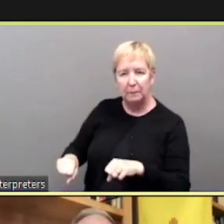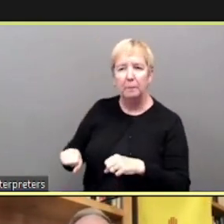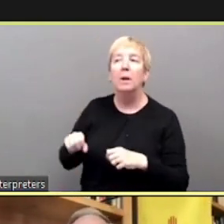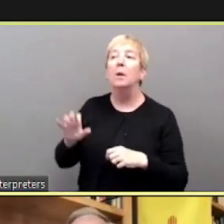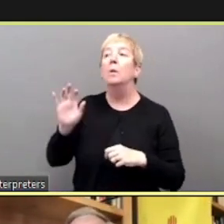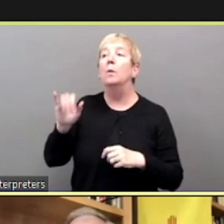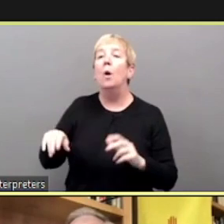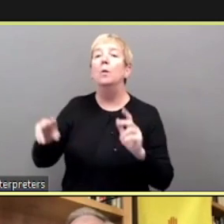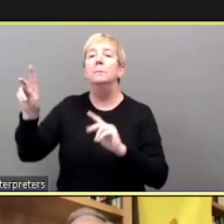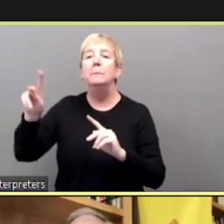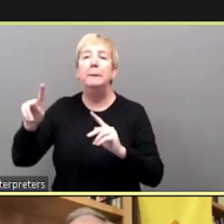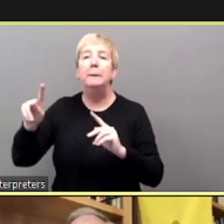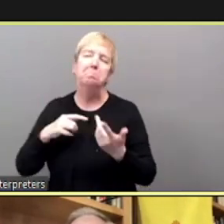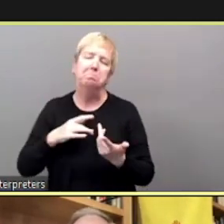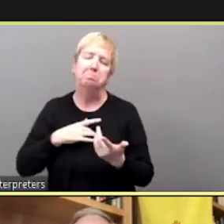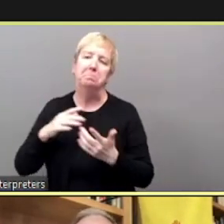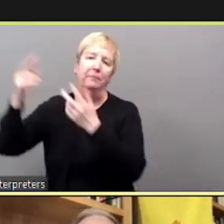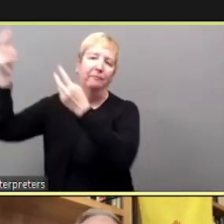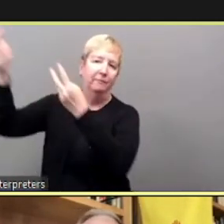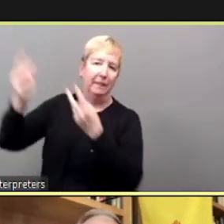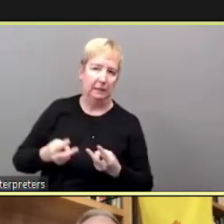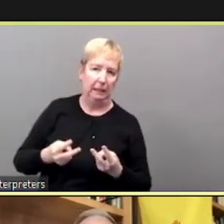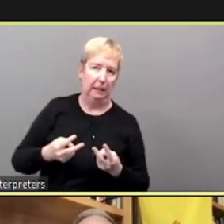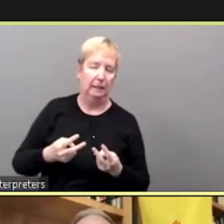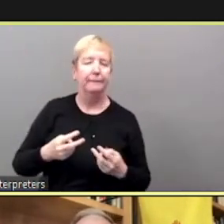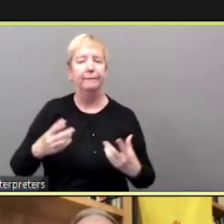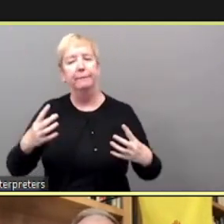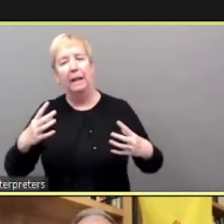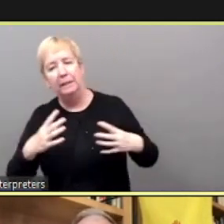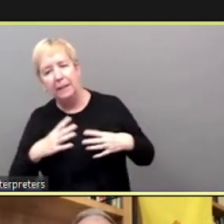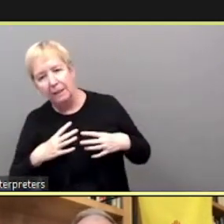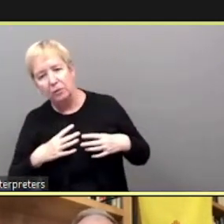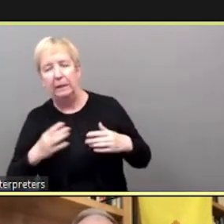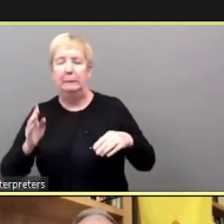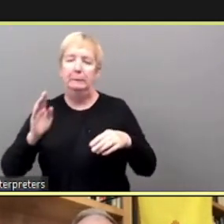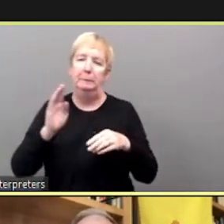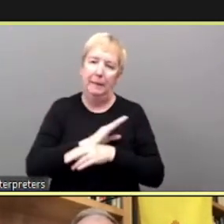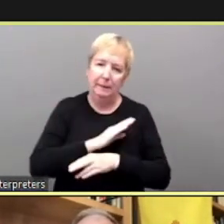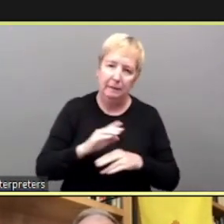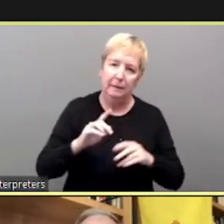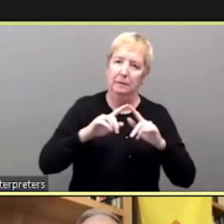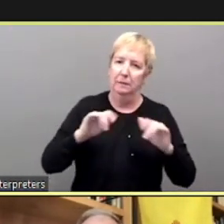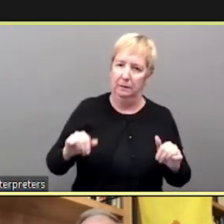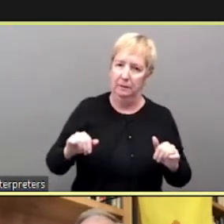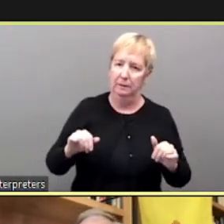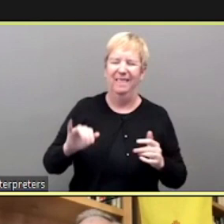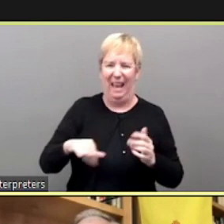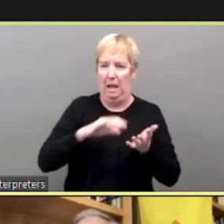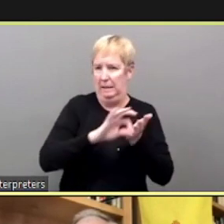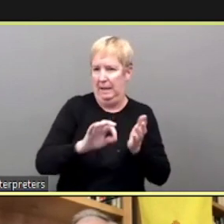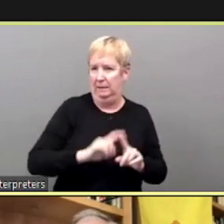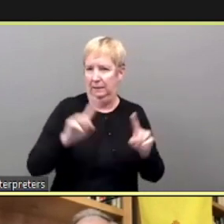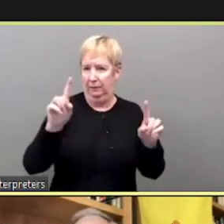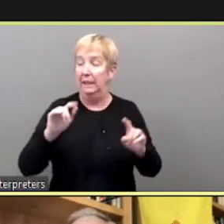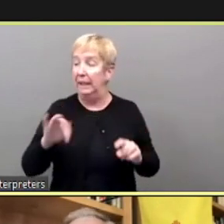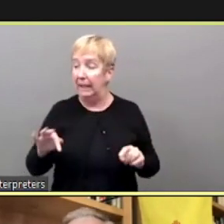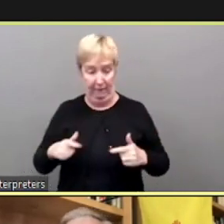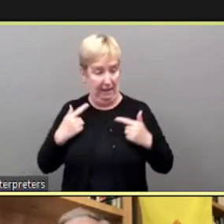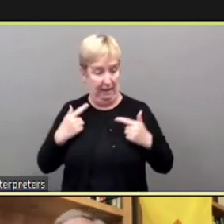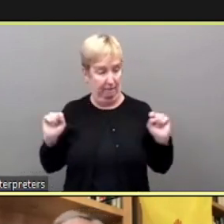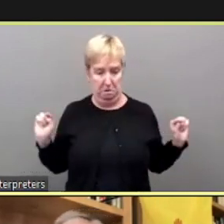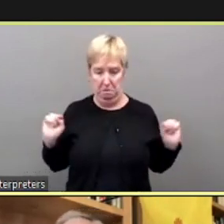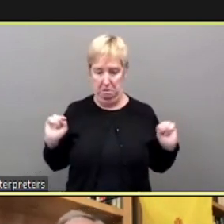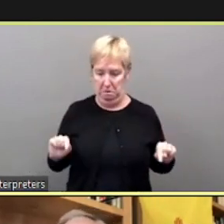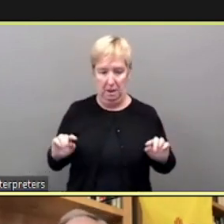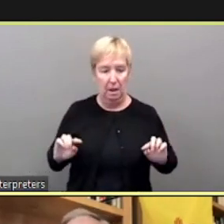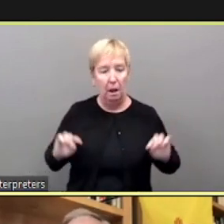certainly visiting New Mexico on vacation or here on business, get sick and are hospitalized. And so, but